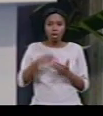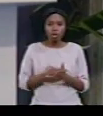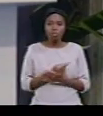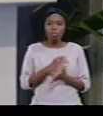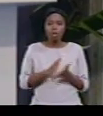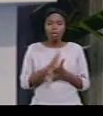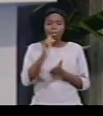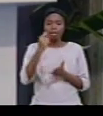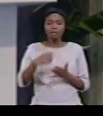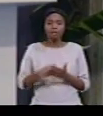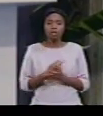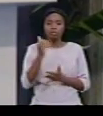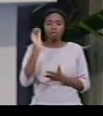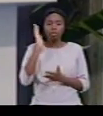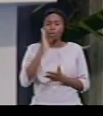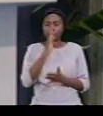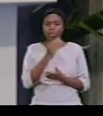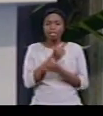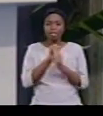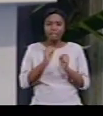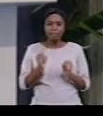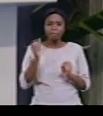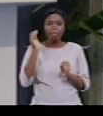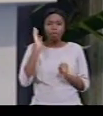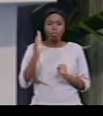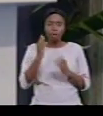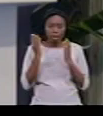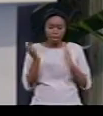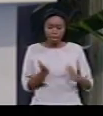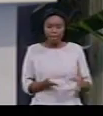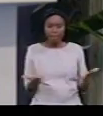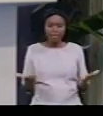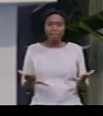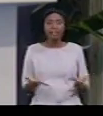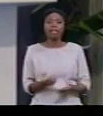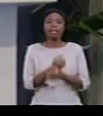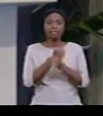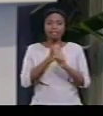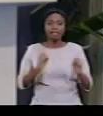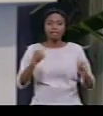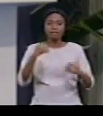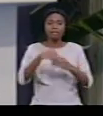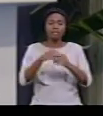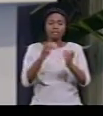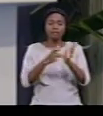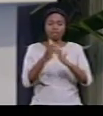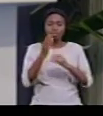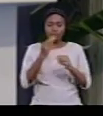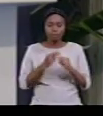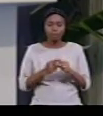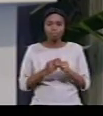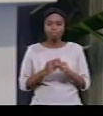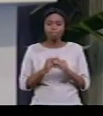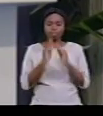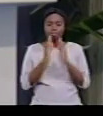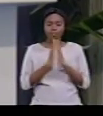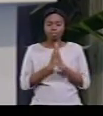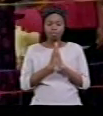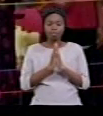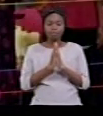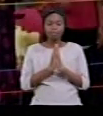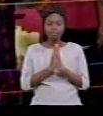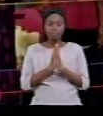have been saved, they will live here saved in Jesus' name. Open your mouth once again and pray for